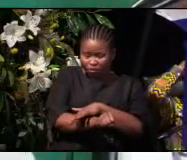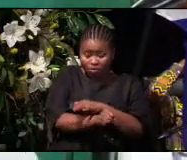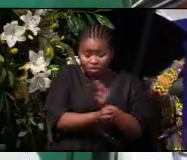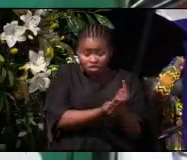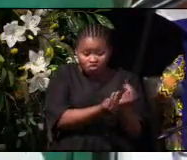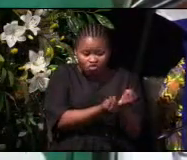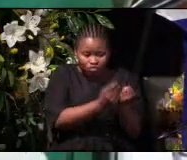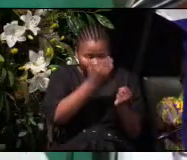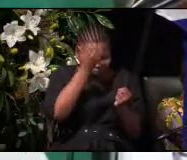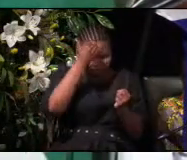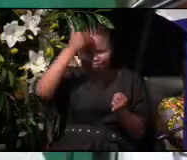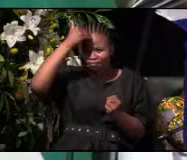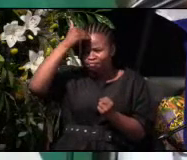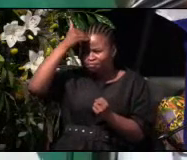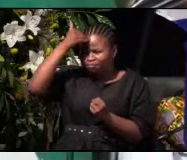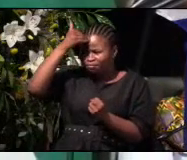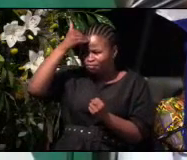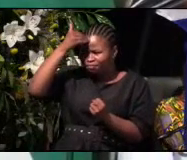consciousness